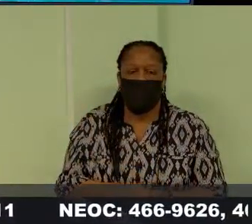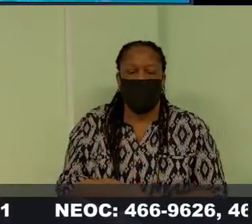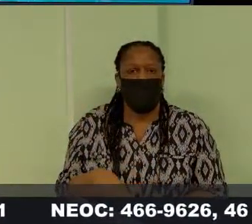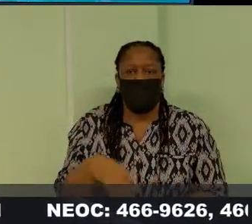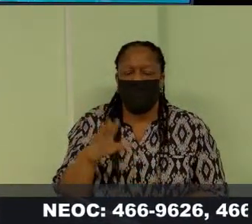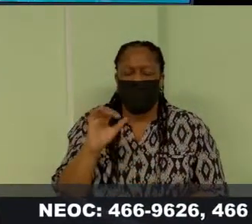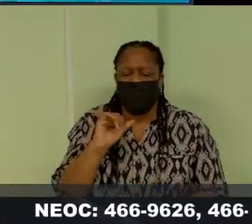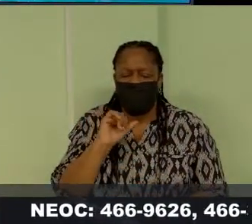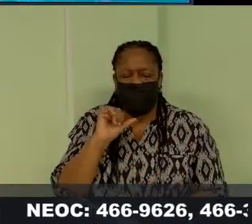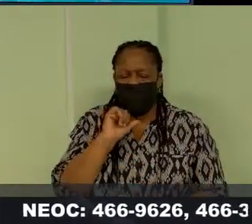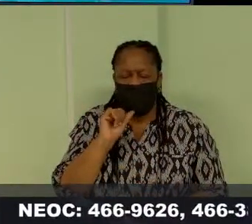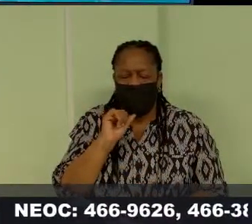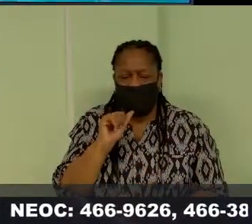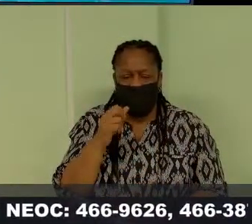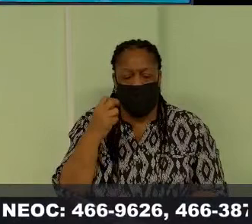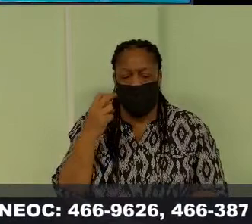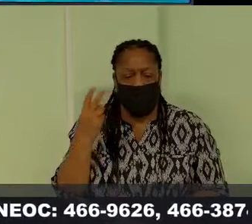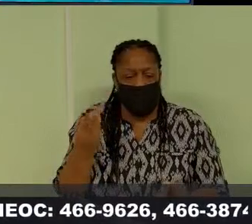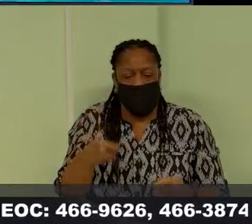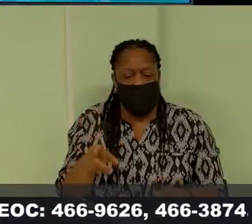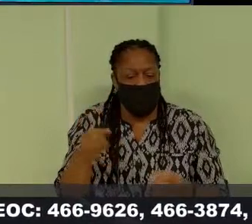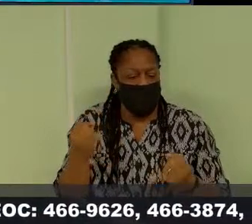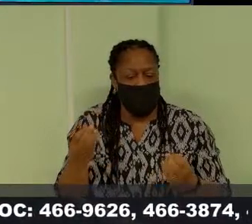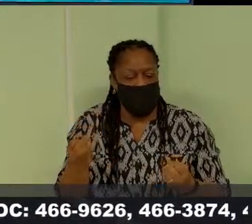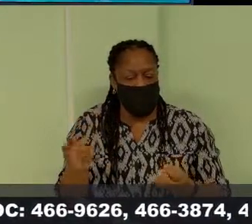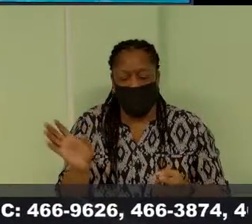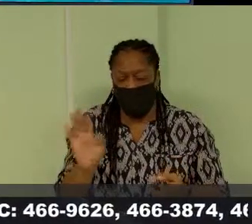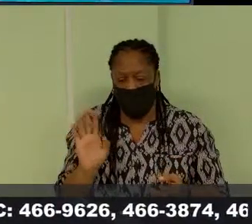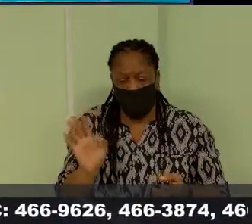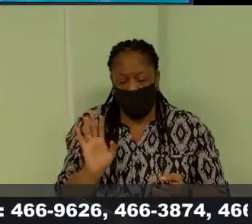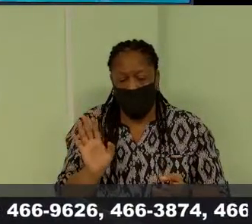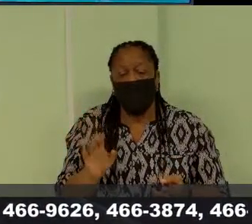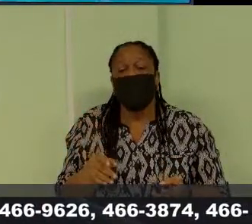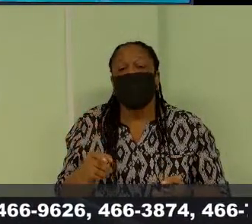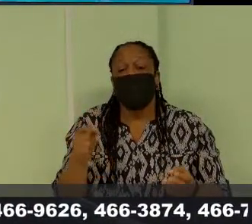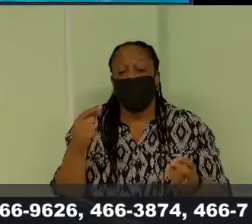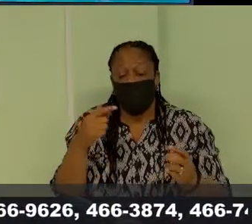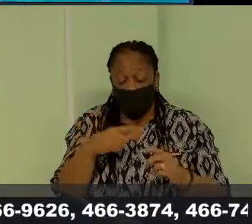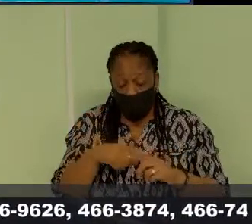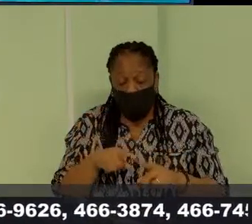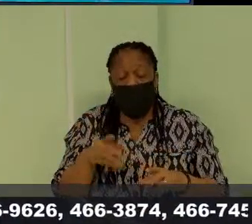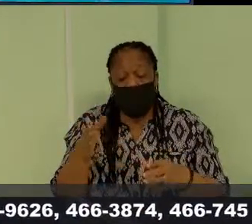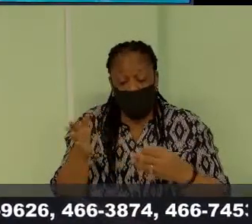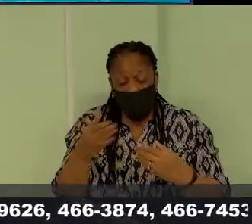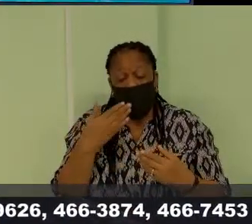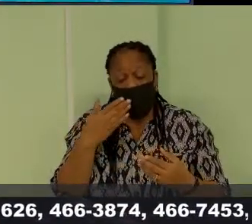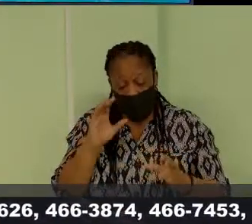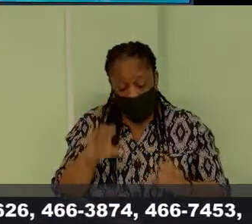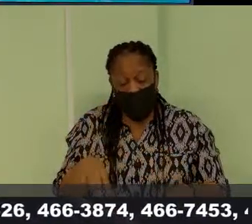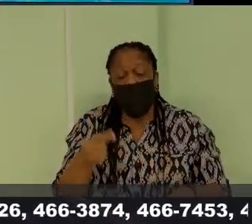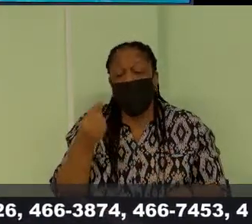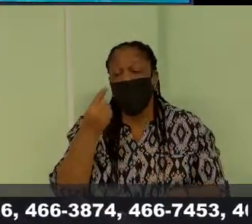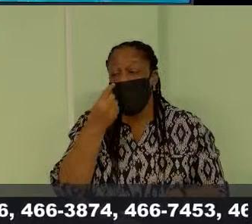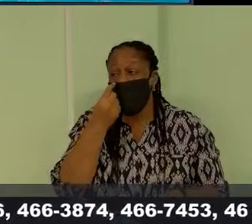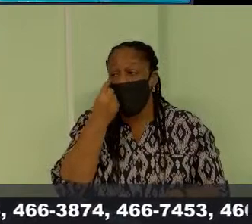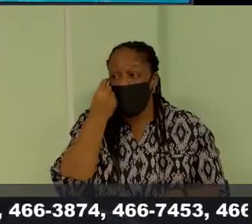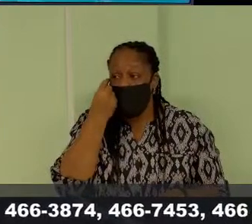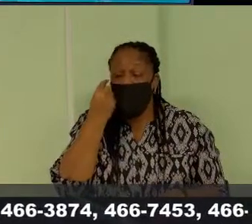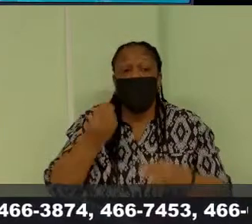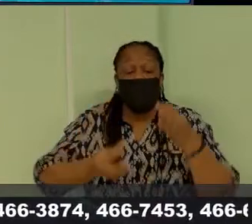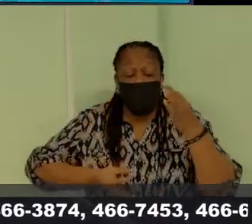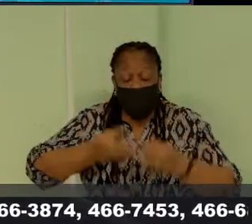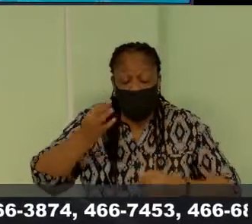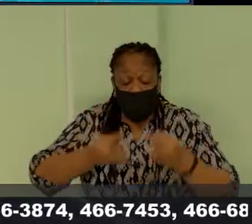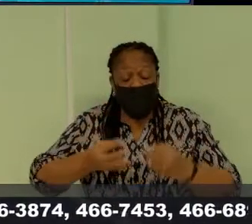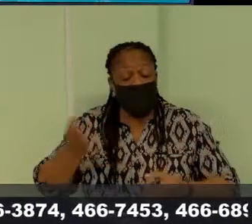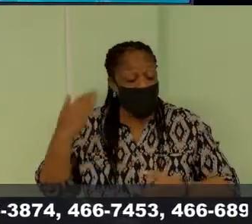and it's still very safe to have the nasal swab. However, if you had a history of nasal trauma,